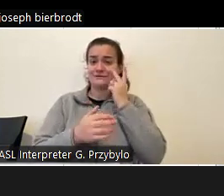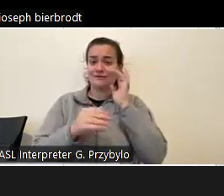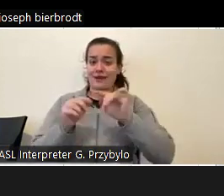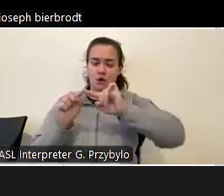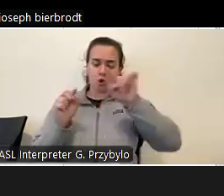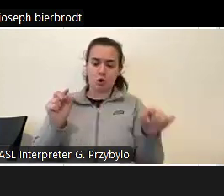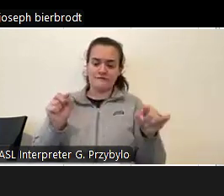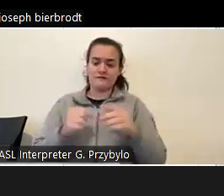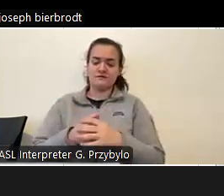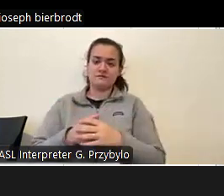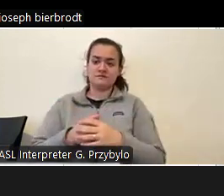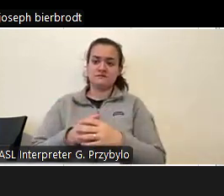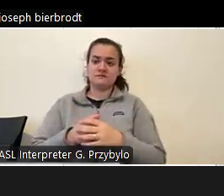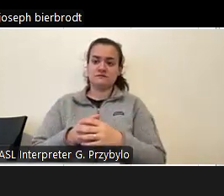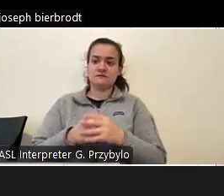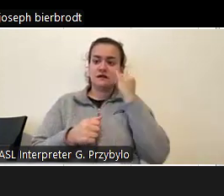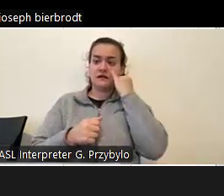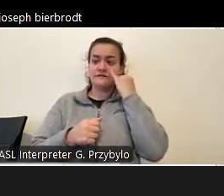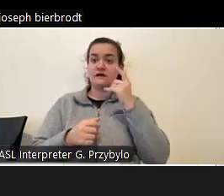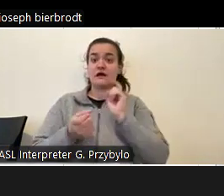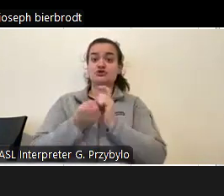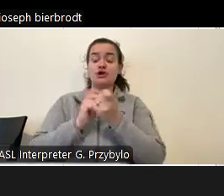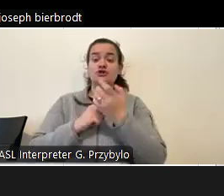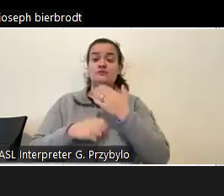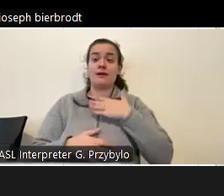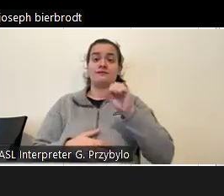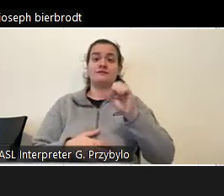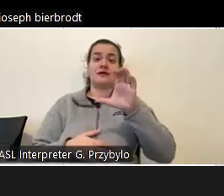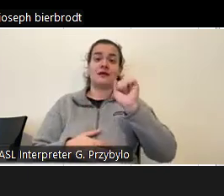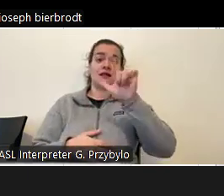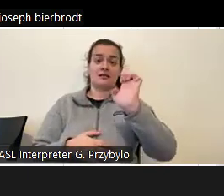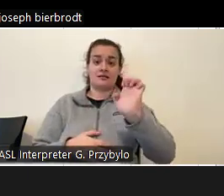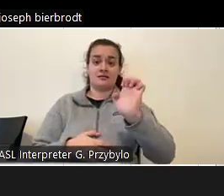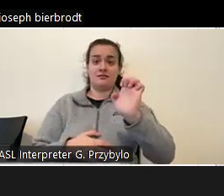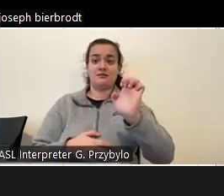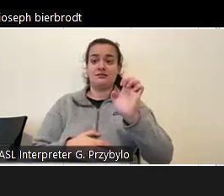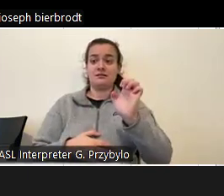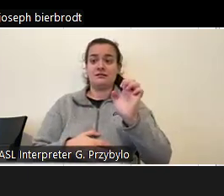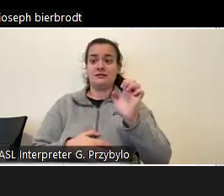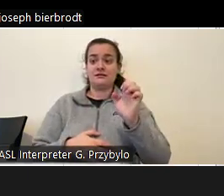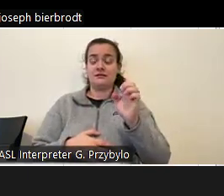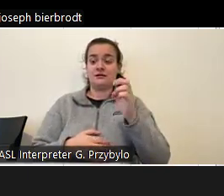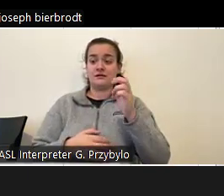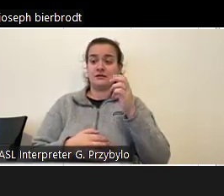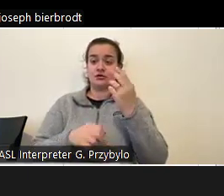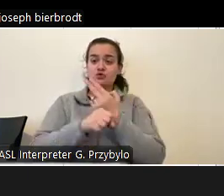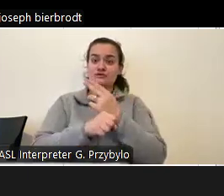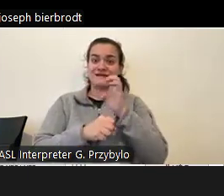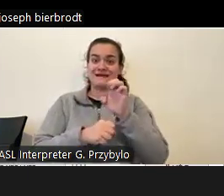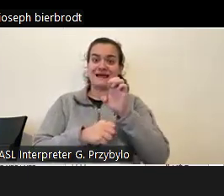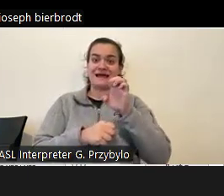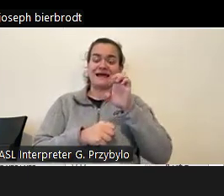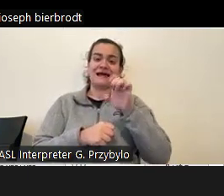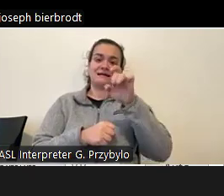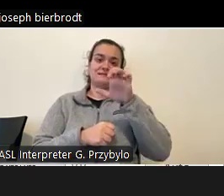If I were to change my scale, and it's a neat thing about using Excel is that it makes